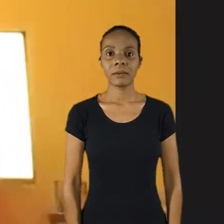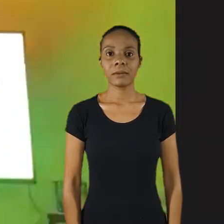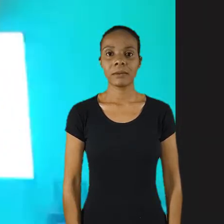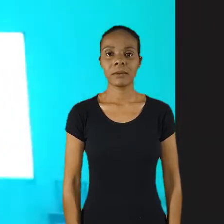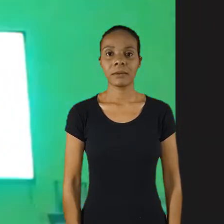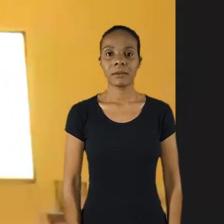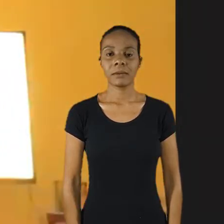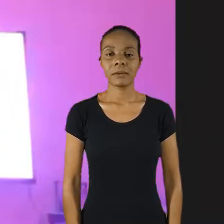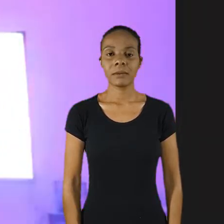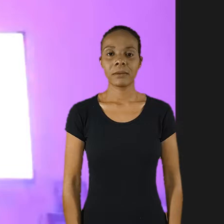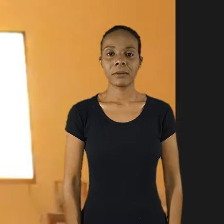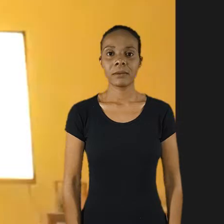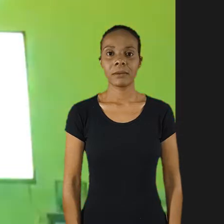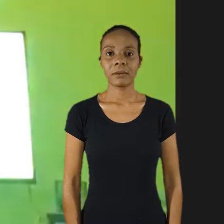tonight.